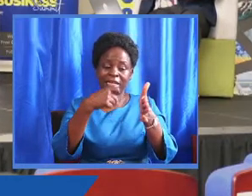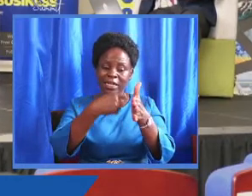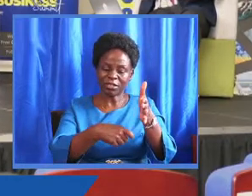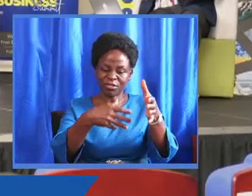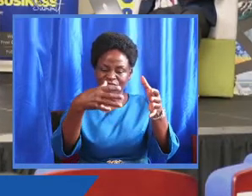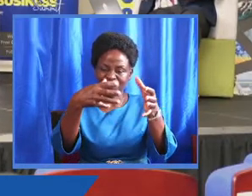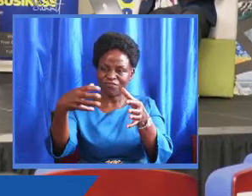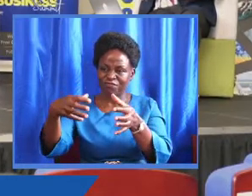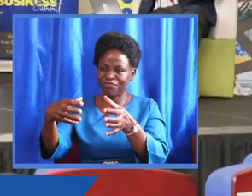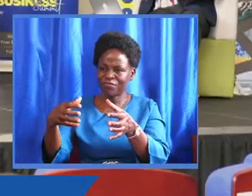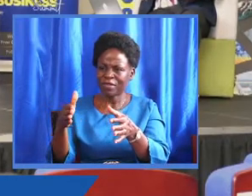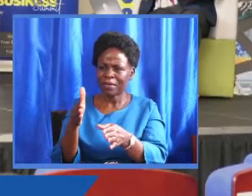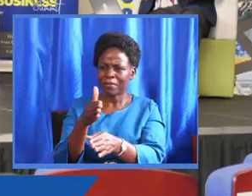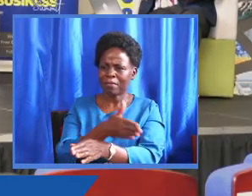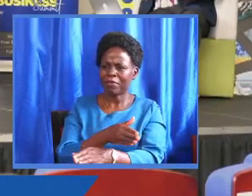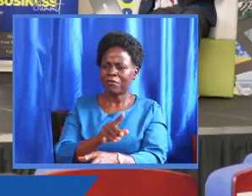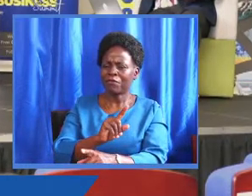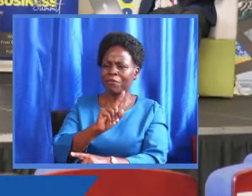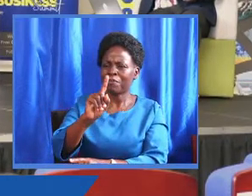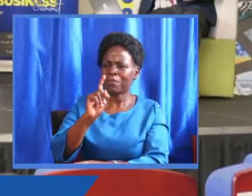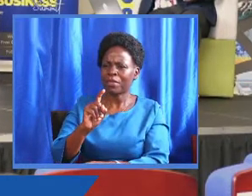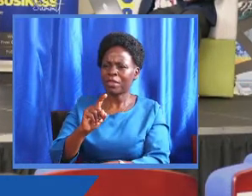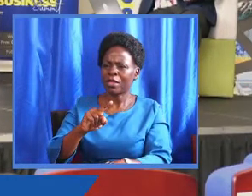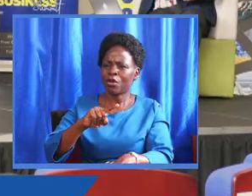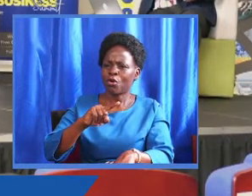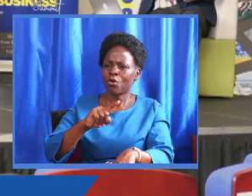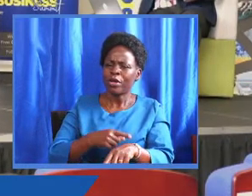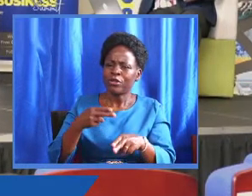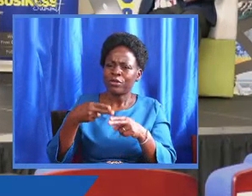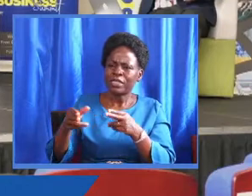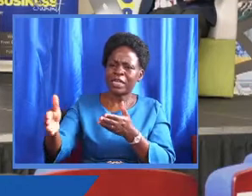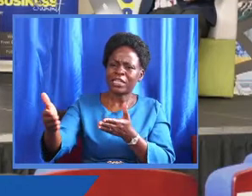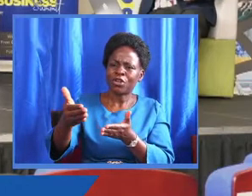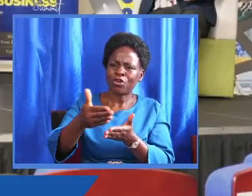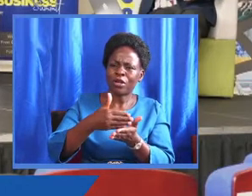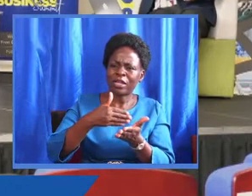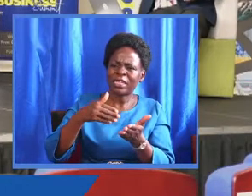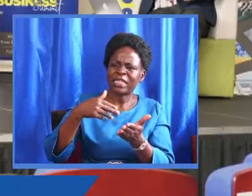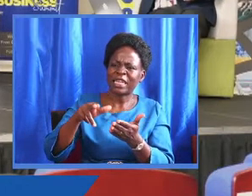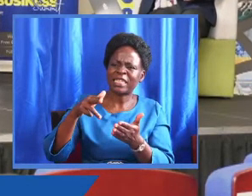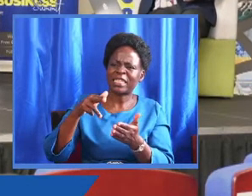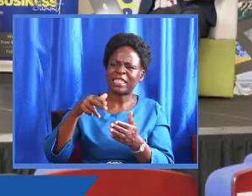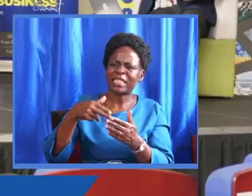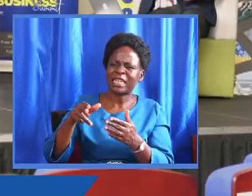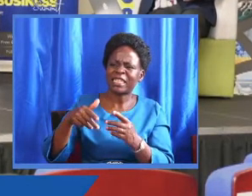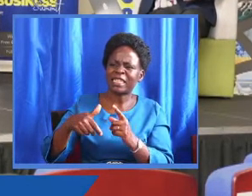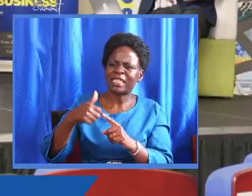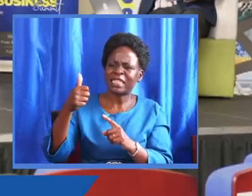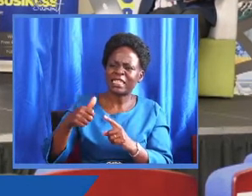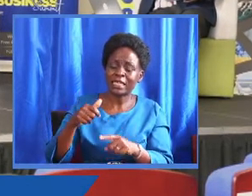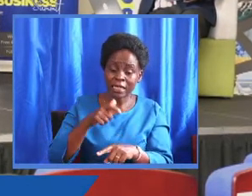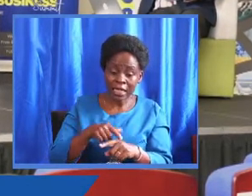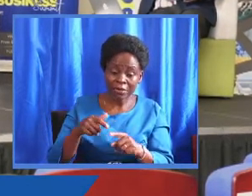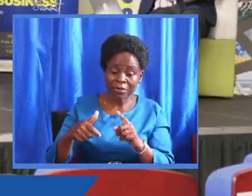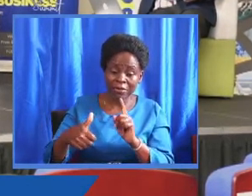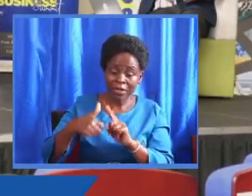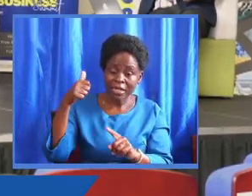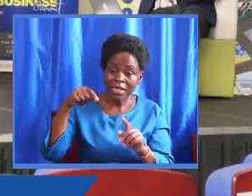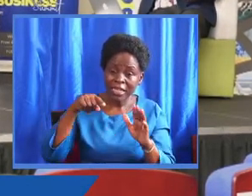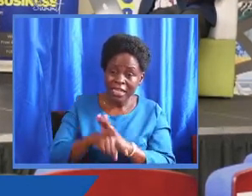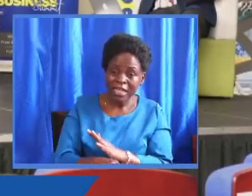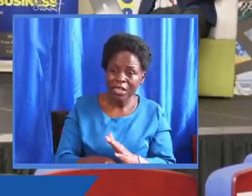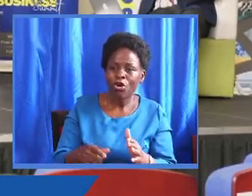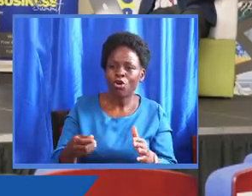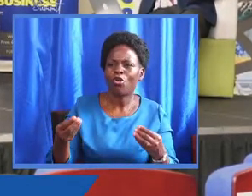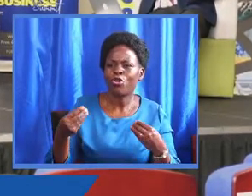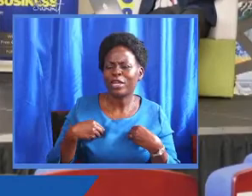question in the first part that when do you start collecting rent or income tax? Immediately tenants move in, or you give